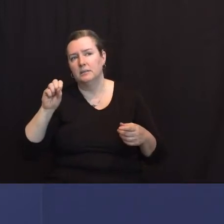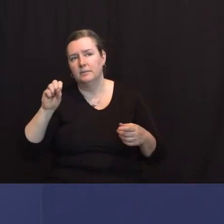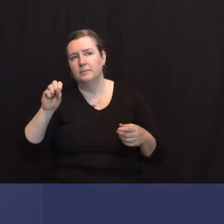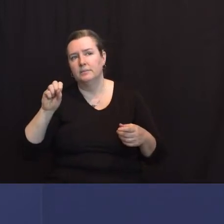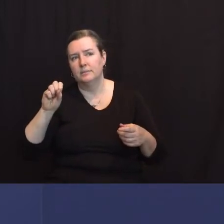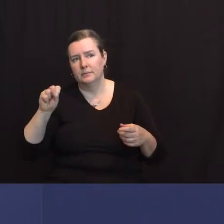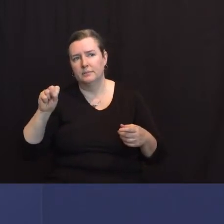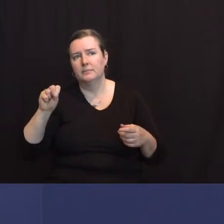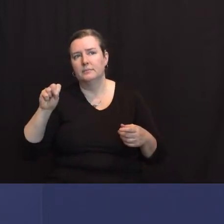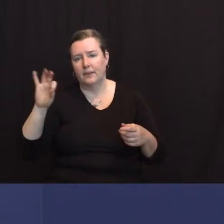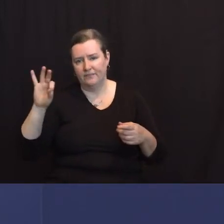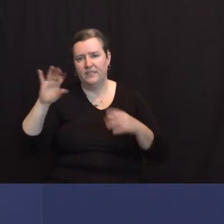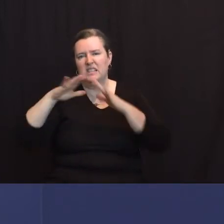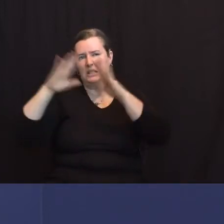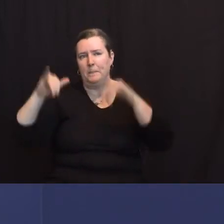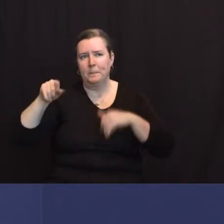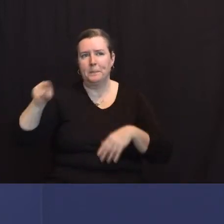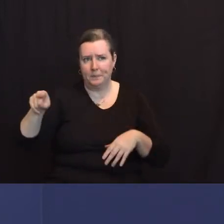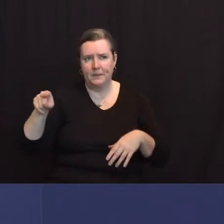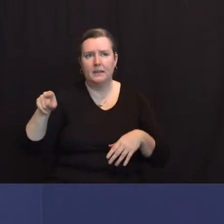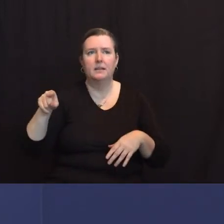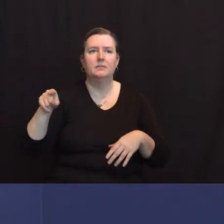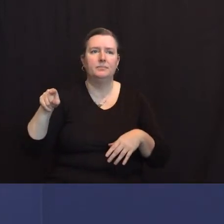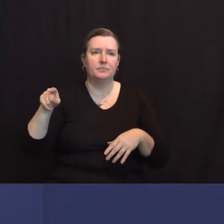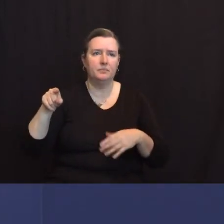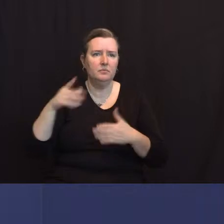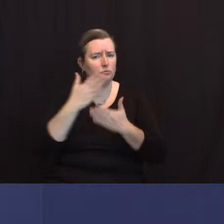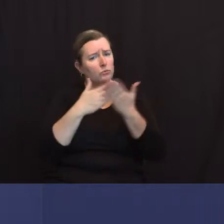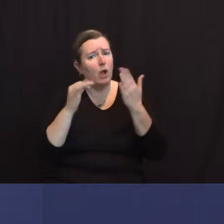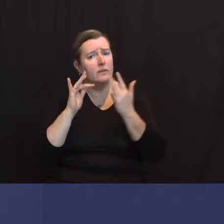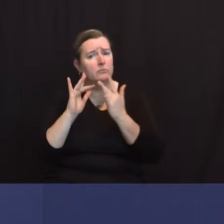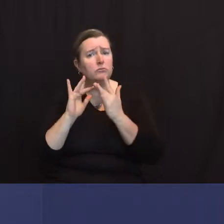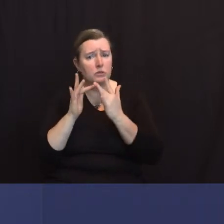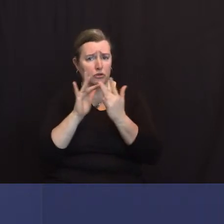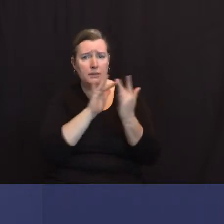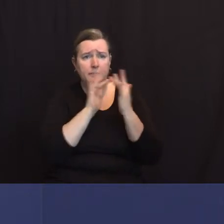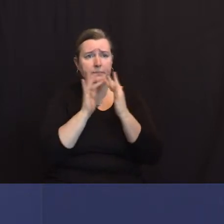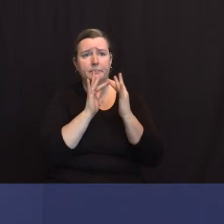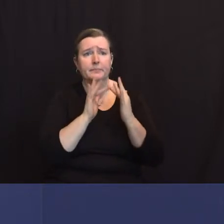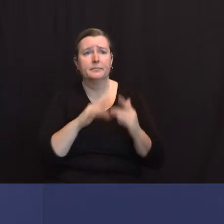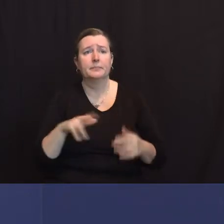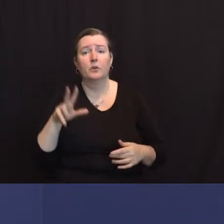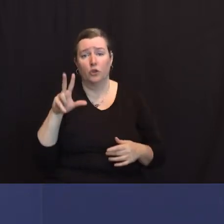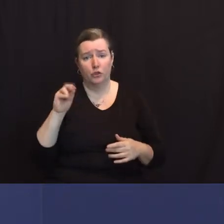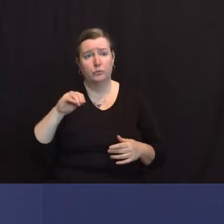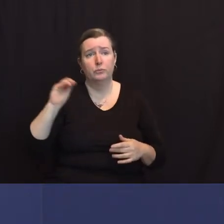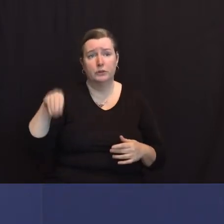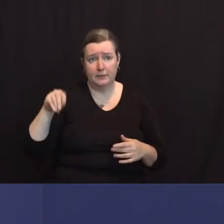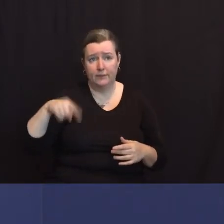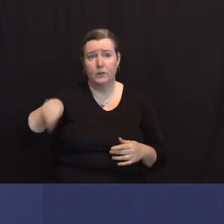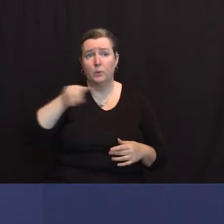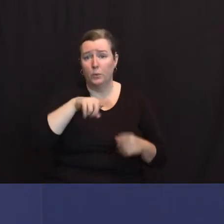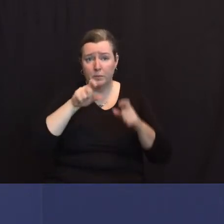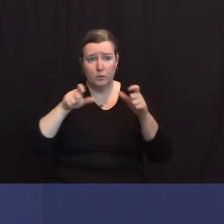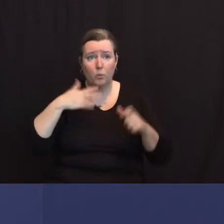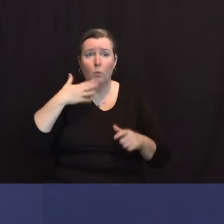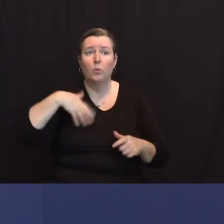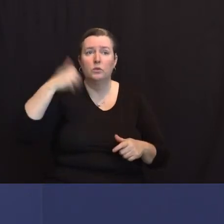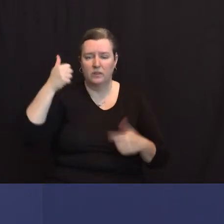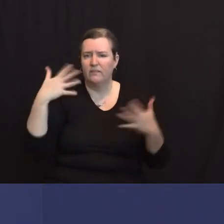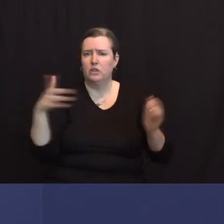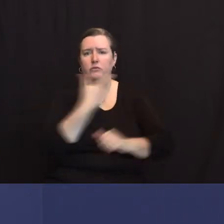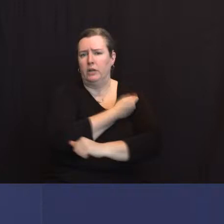outreach. There's a reason for it. About 30% of our individuals in that age group have been vaccinated. That's too